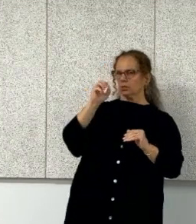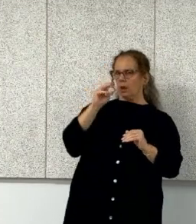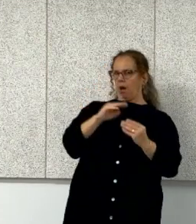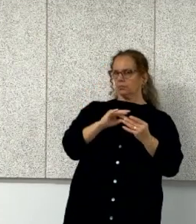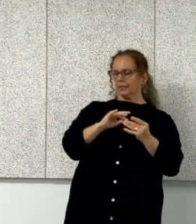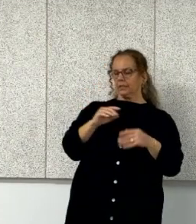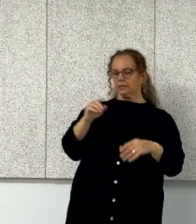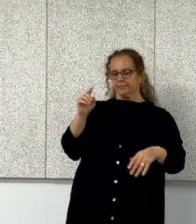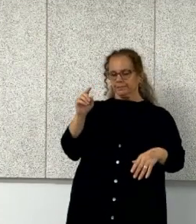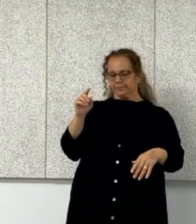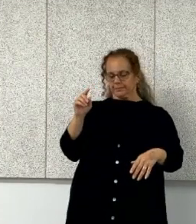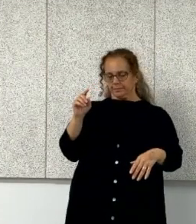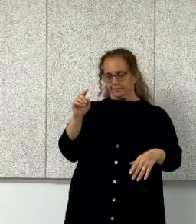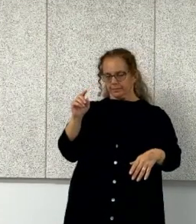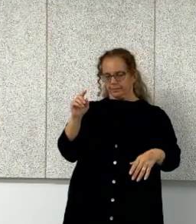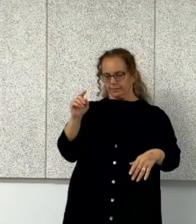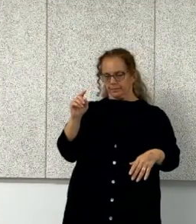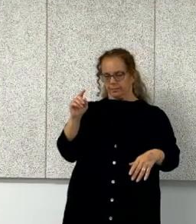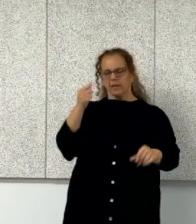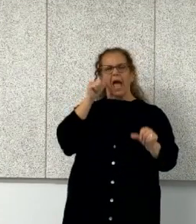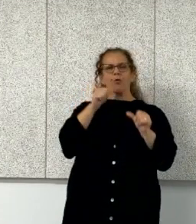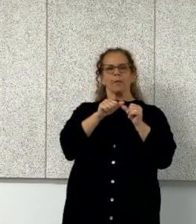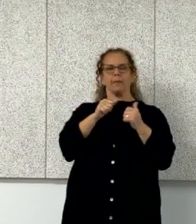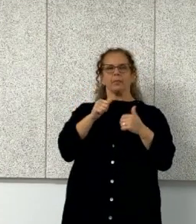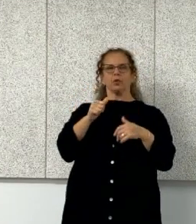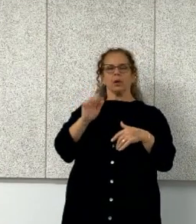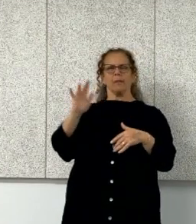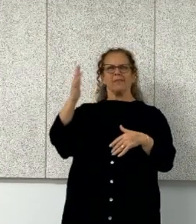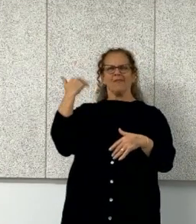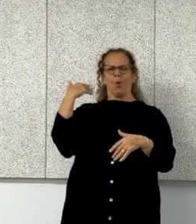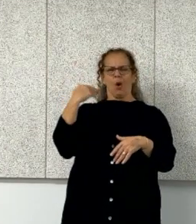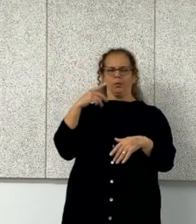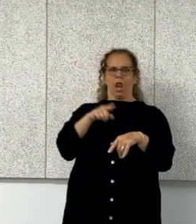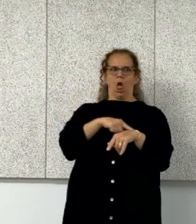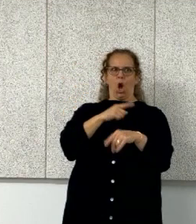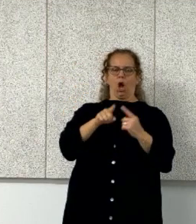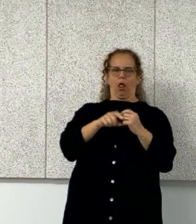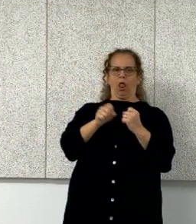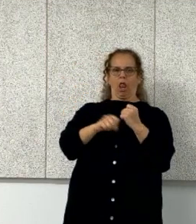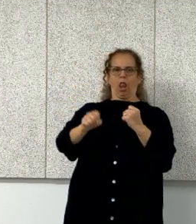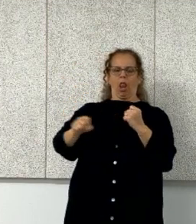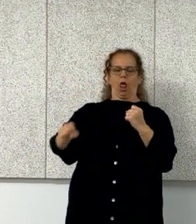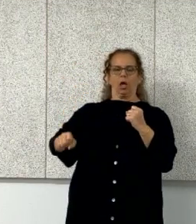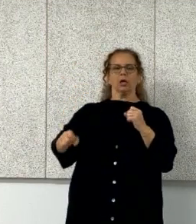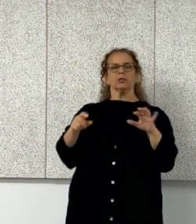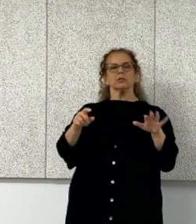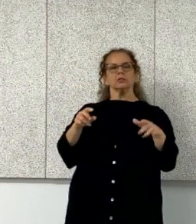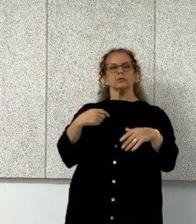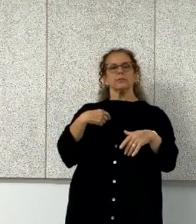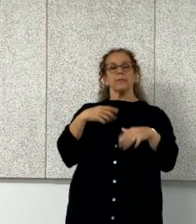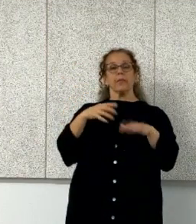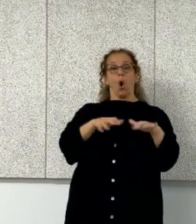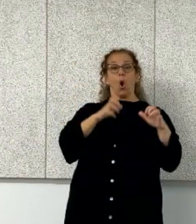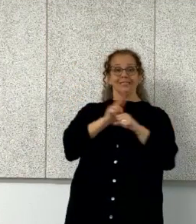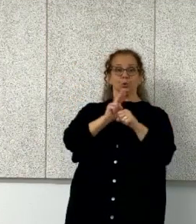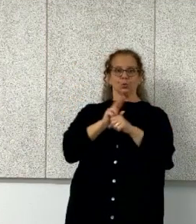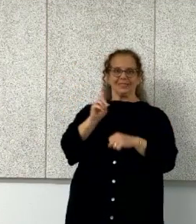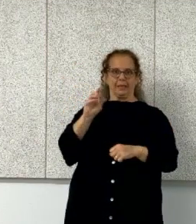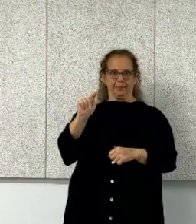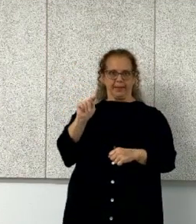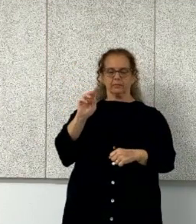the folks, I gave that very long answer earlier about, talking to our audiences and using our databases and all those kinds of